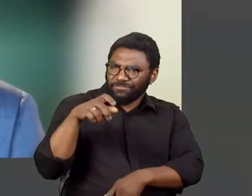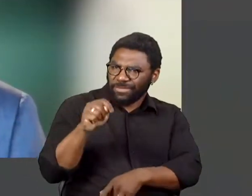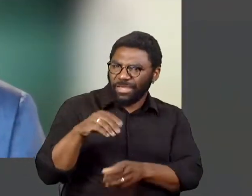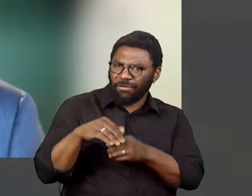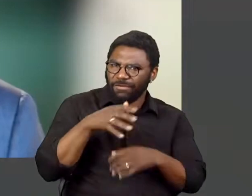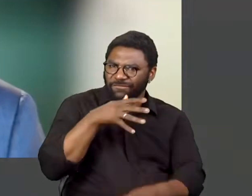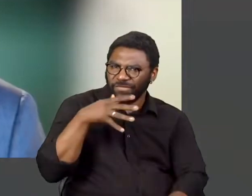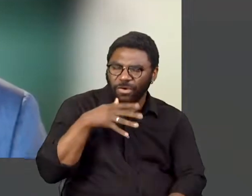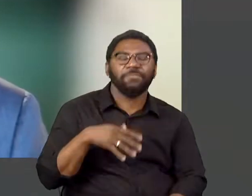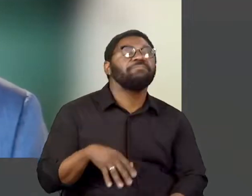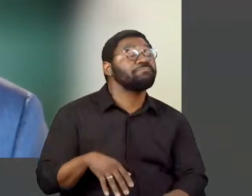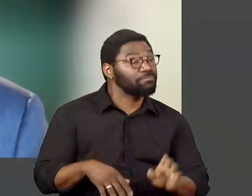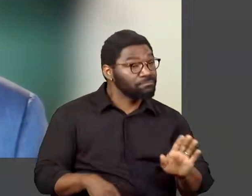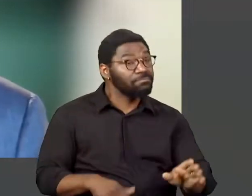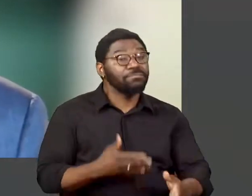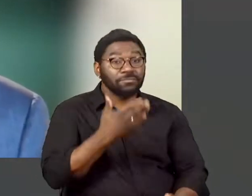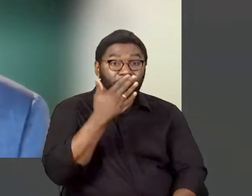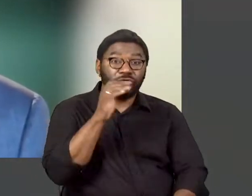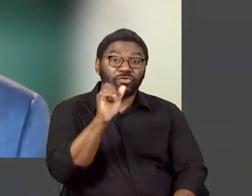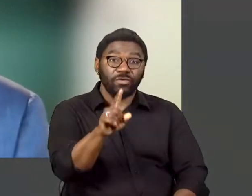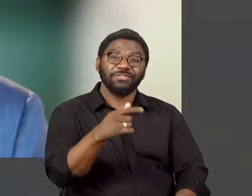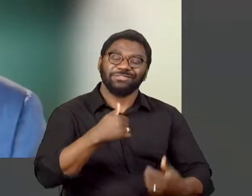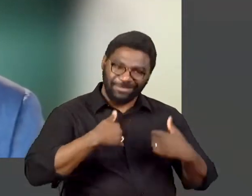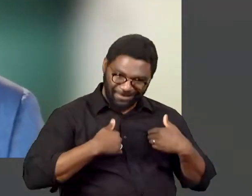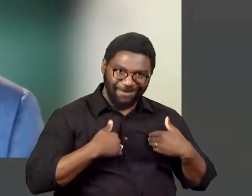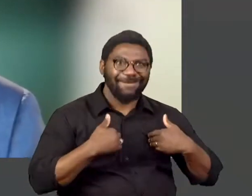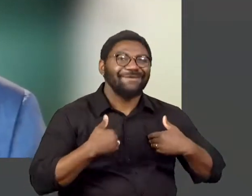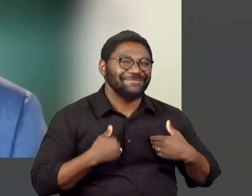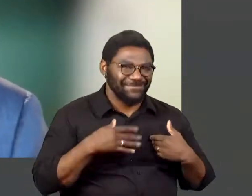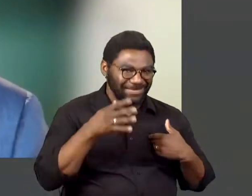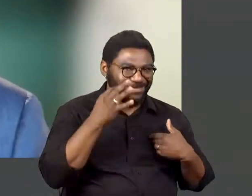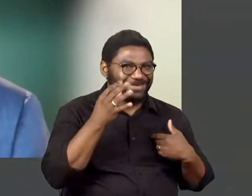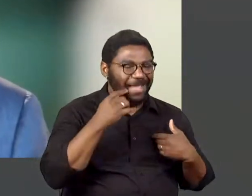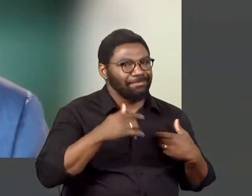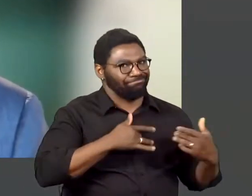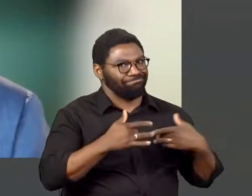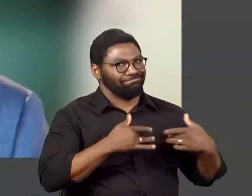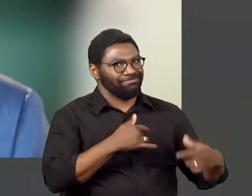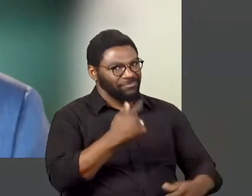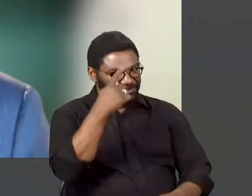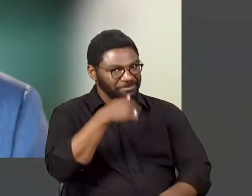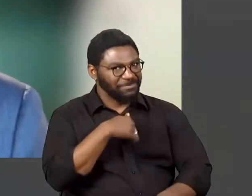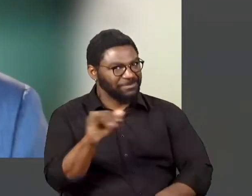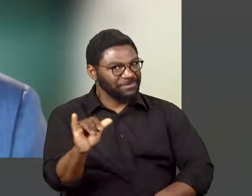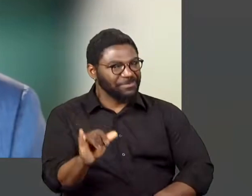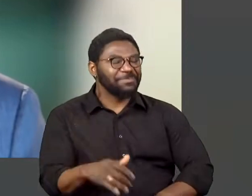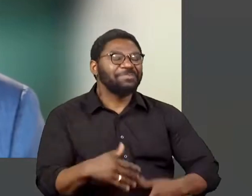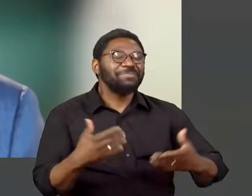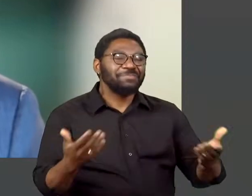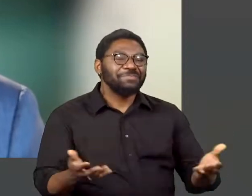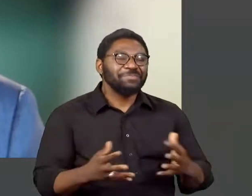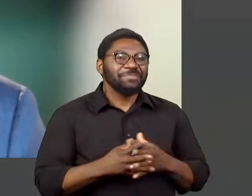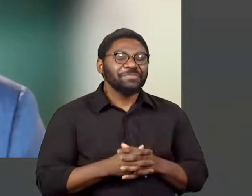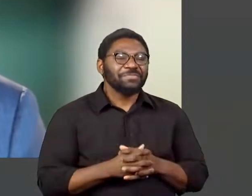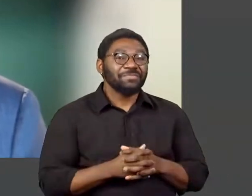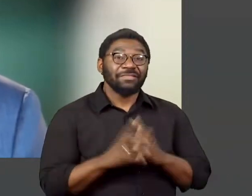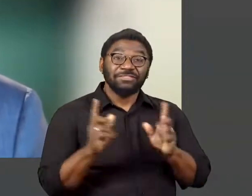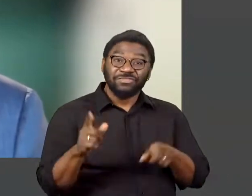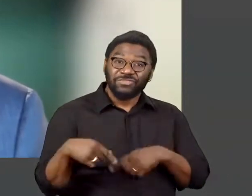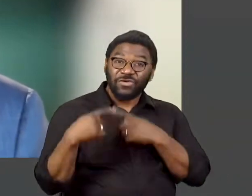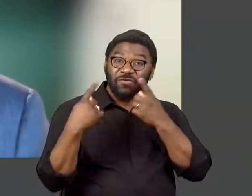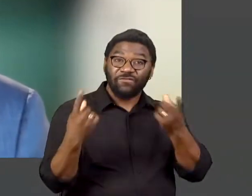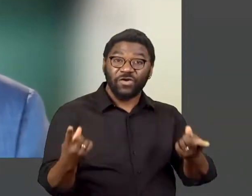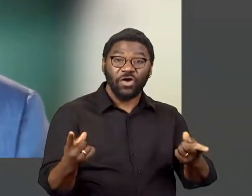Well, that's a wonderful question. And as a cat owner myself, it's a concern to me as well. So far, we